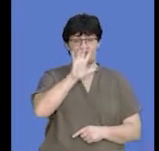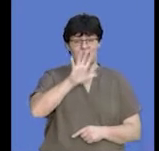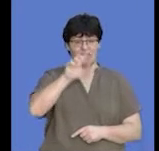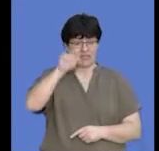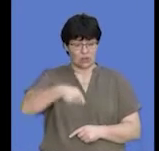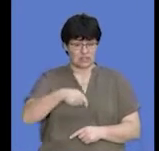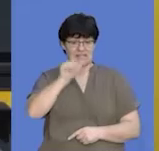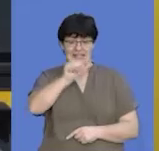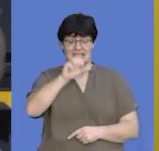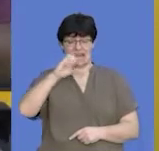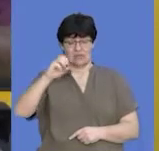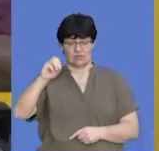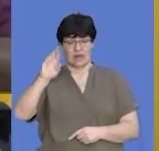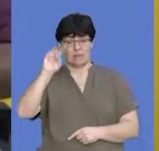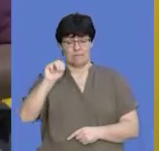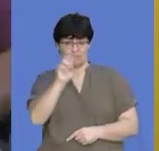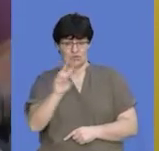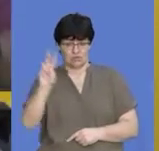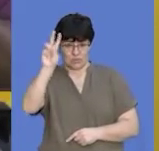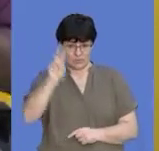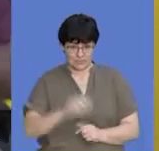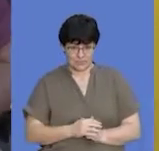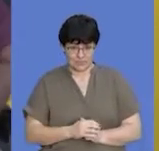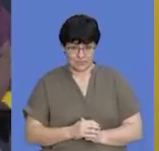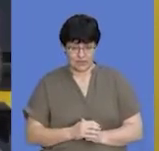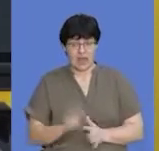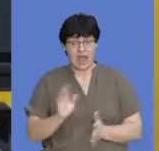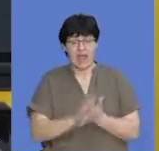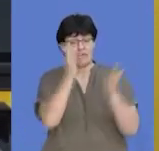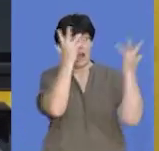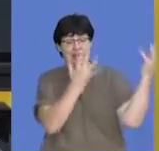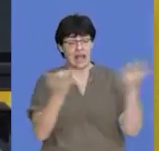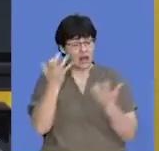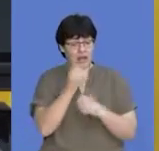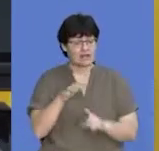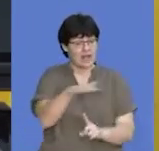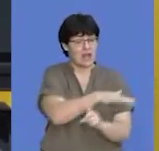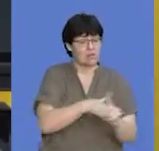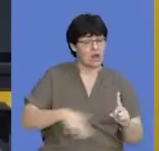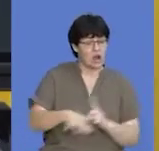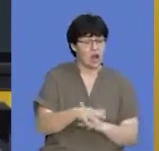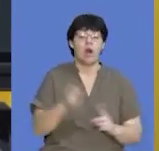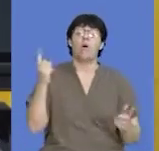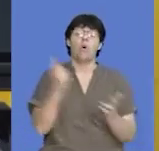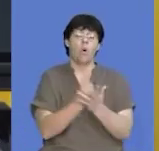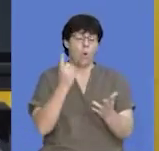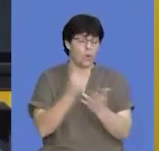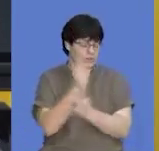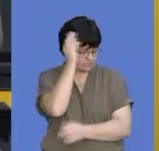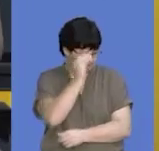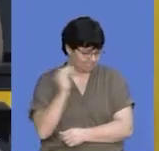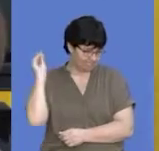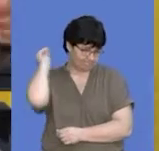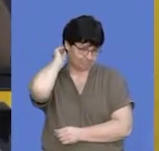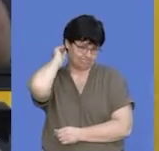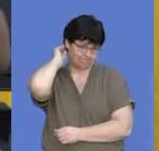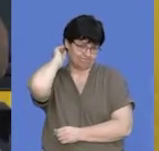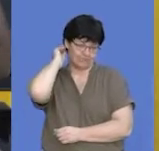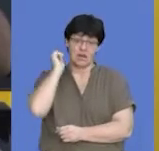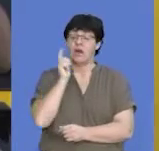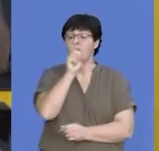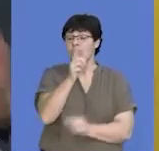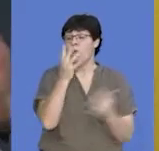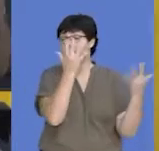75,600. So, what have we learned? When we're calculating area, always remember, if you